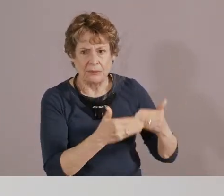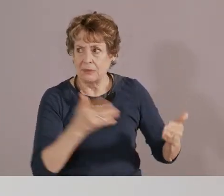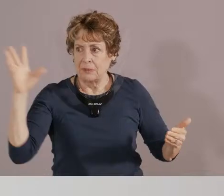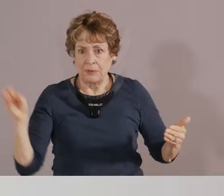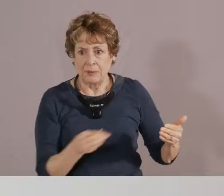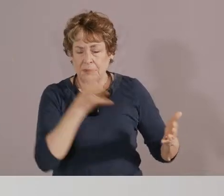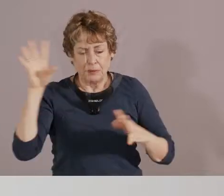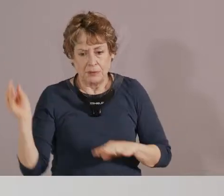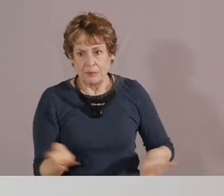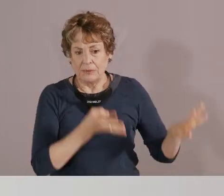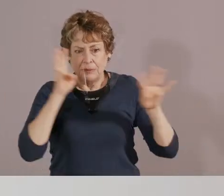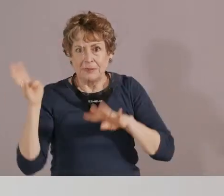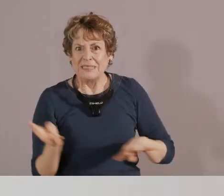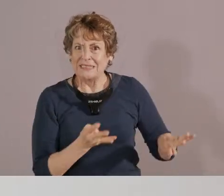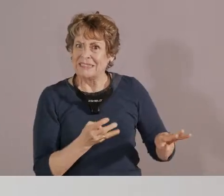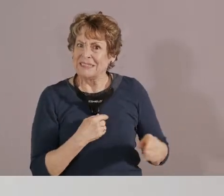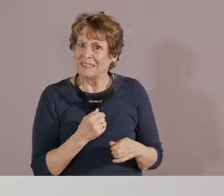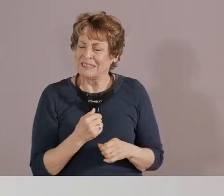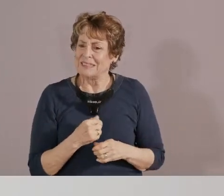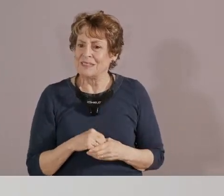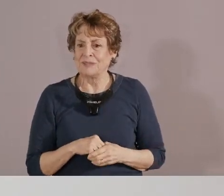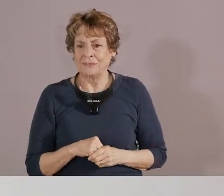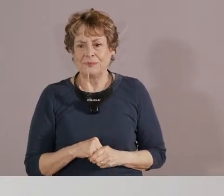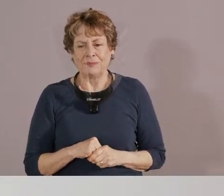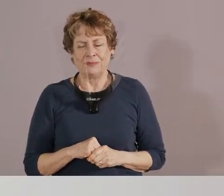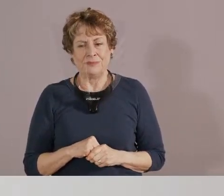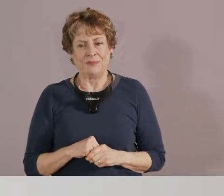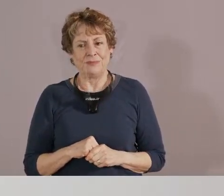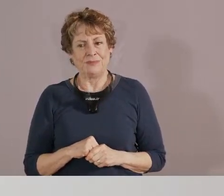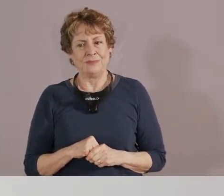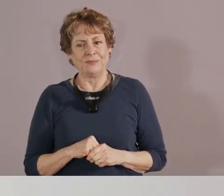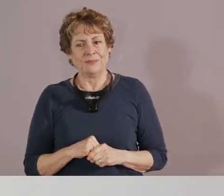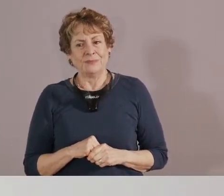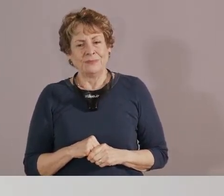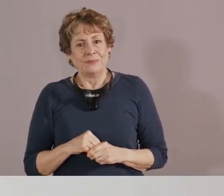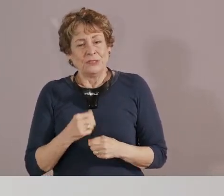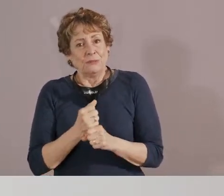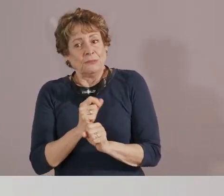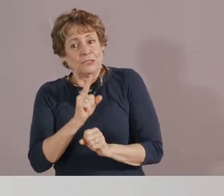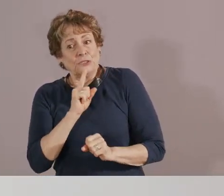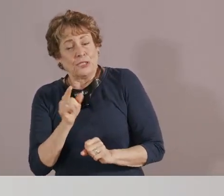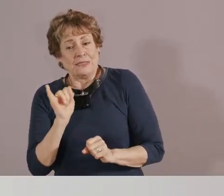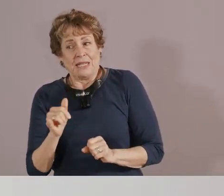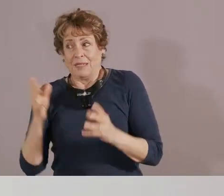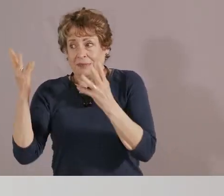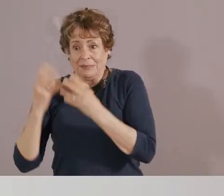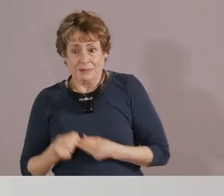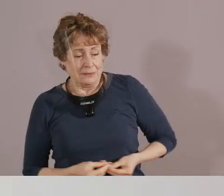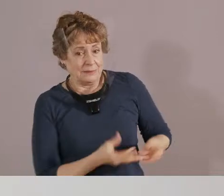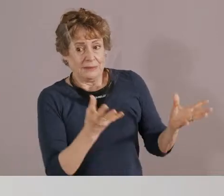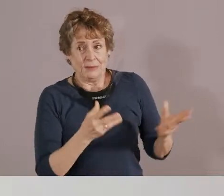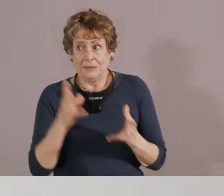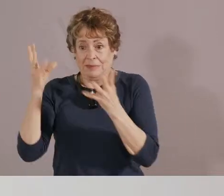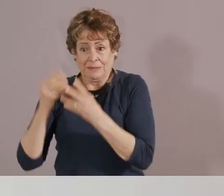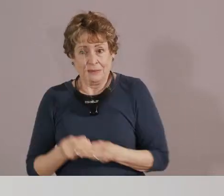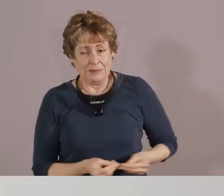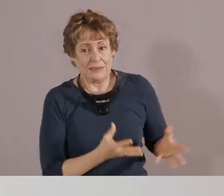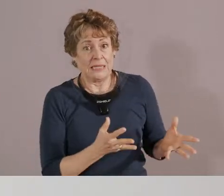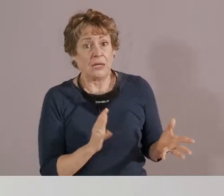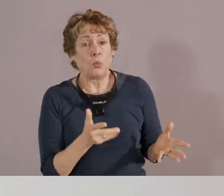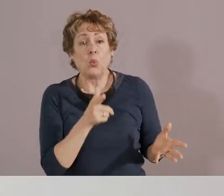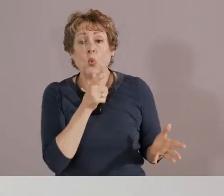accelerating the administration of the vaccine was a request of the governor, because we agree it just wasn't going fast enough and it needed to go faster.